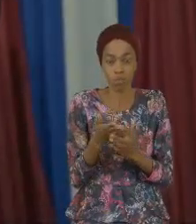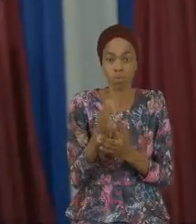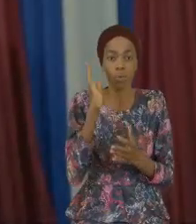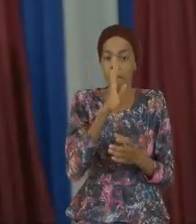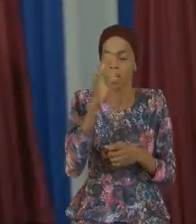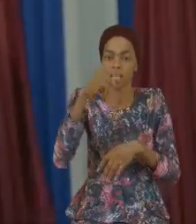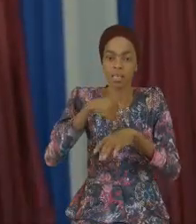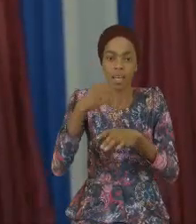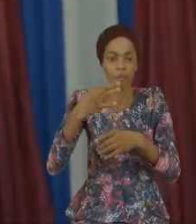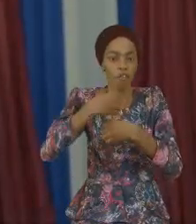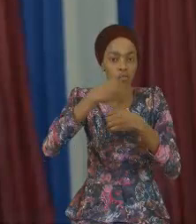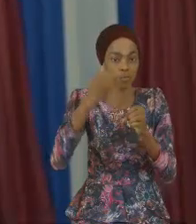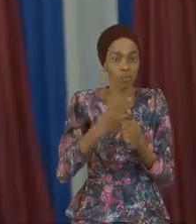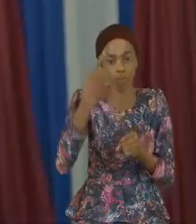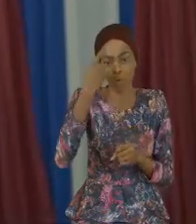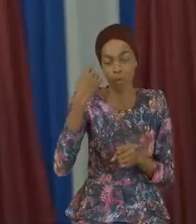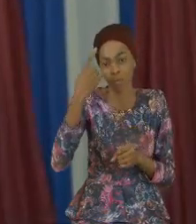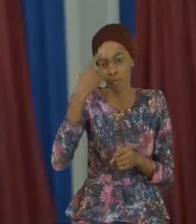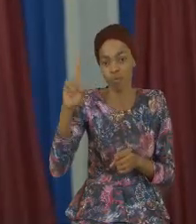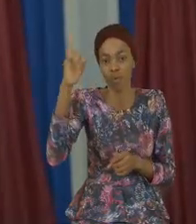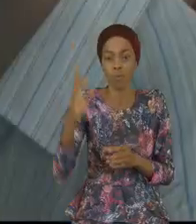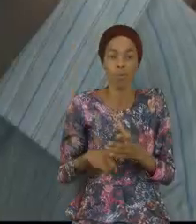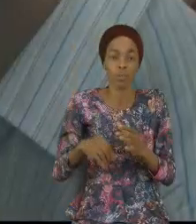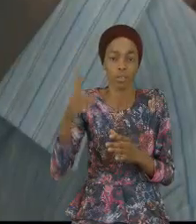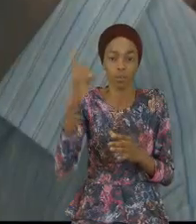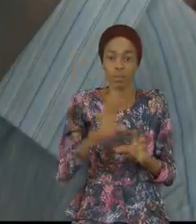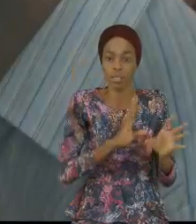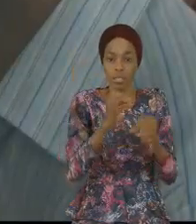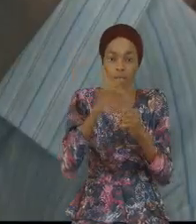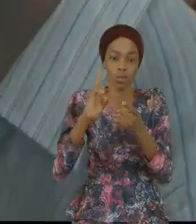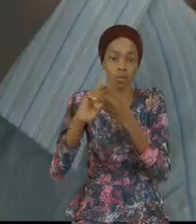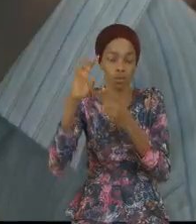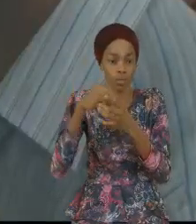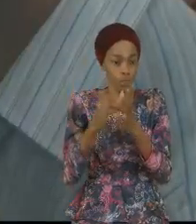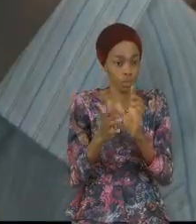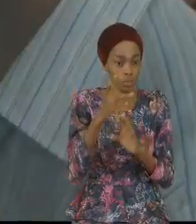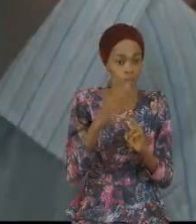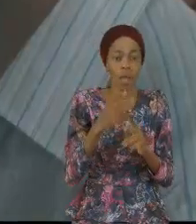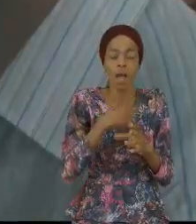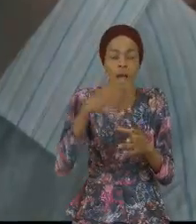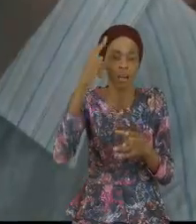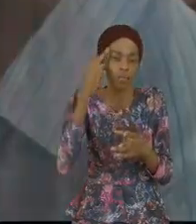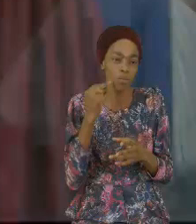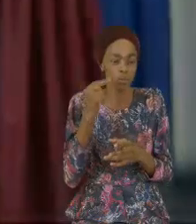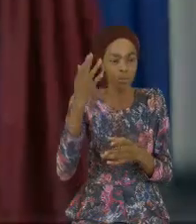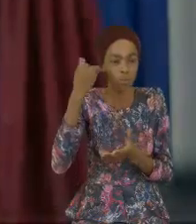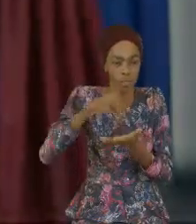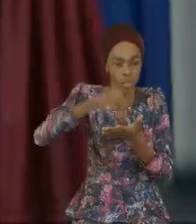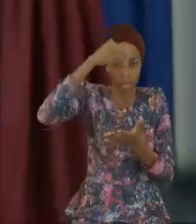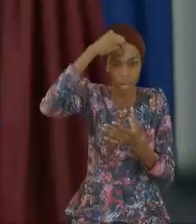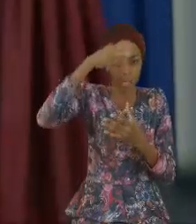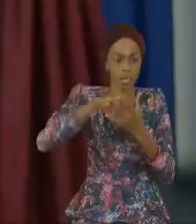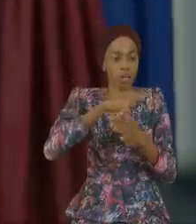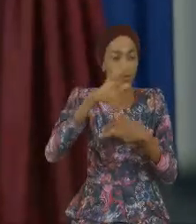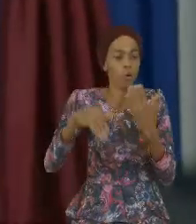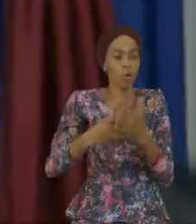formation for what the Lord is taking you to. And that Moses was learned in all the wisdom